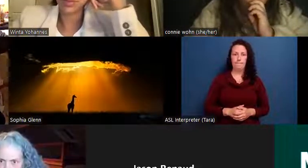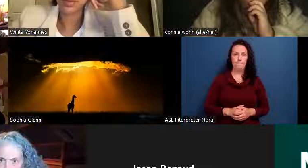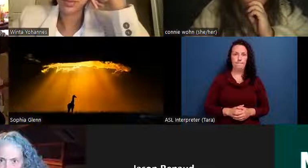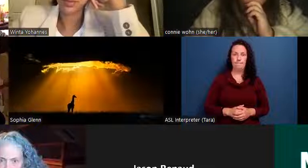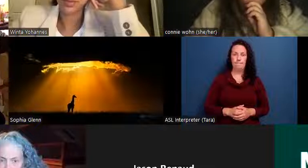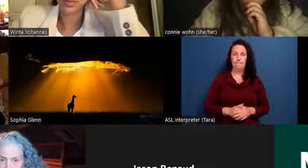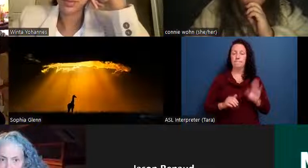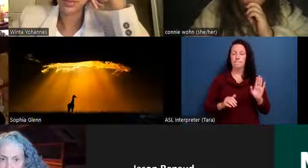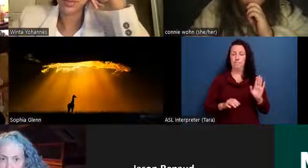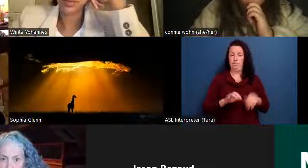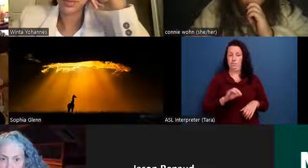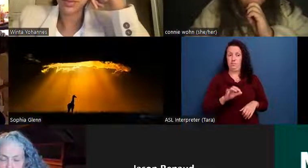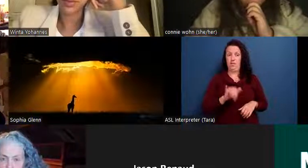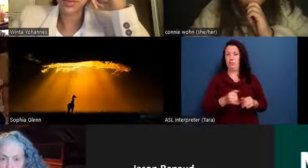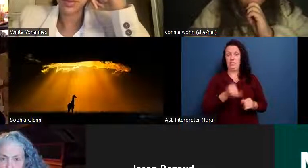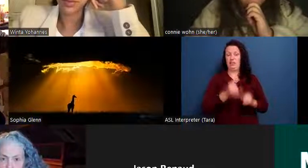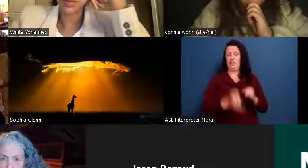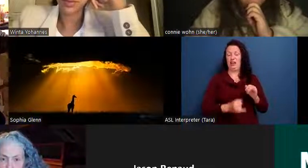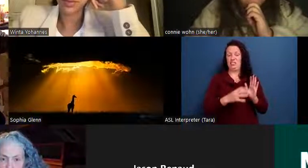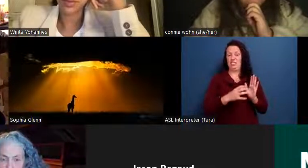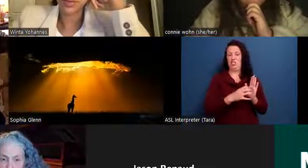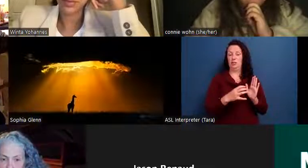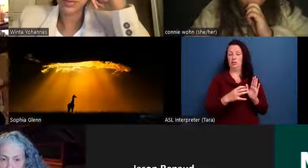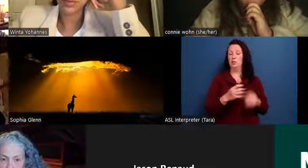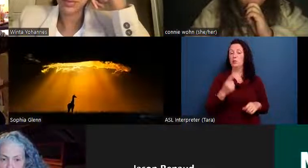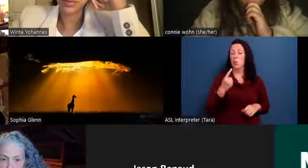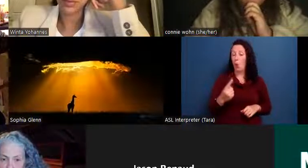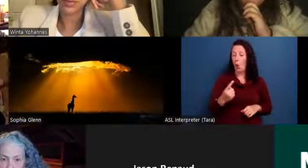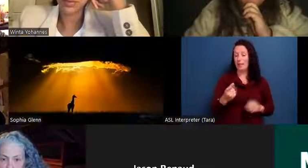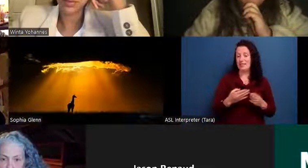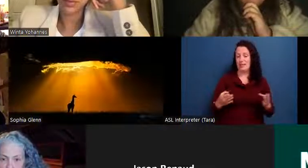that's the last section. There is one thing that was tabled.